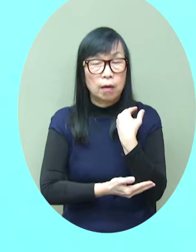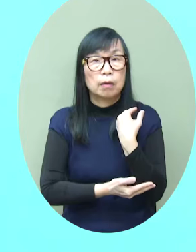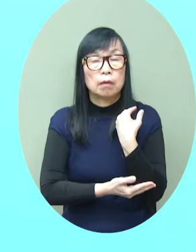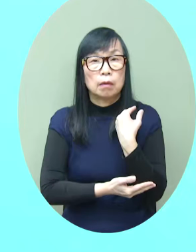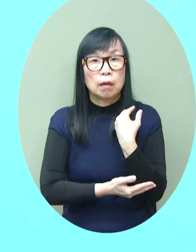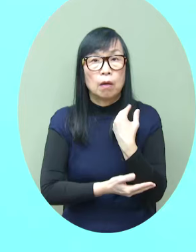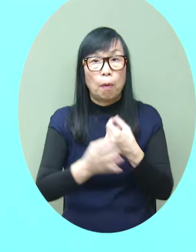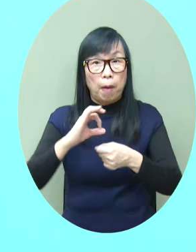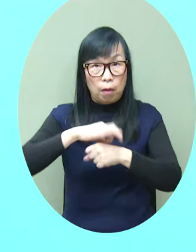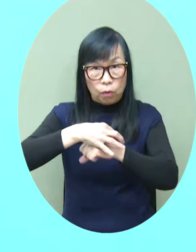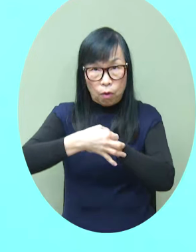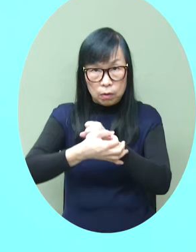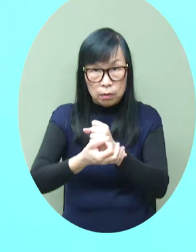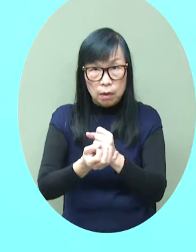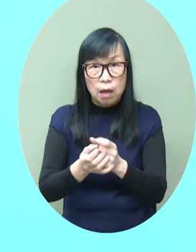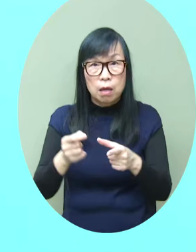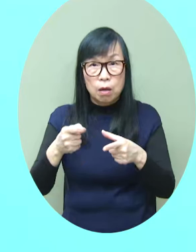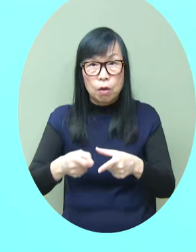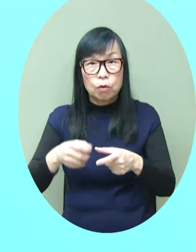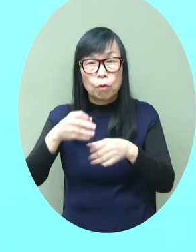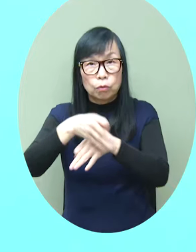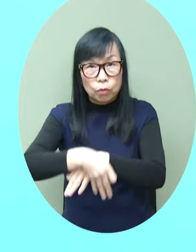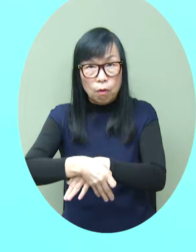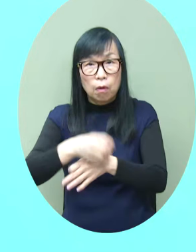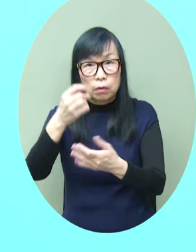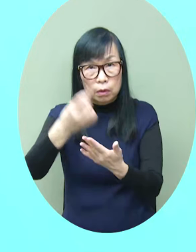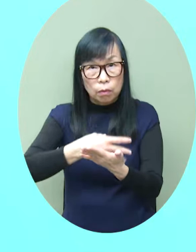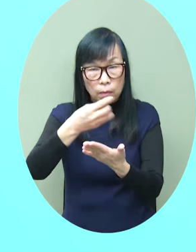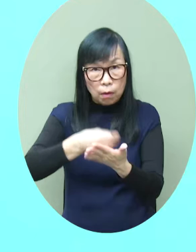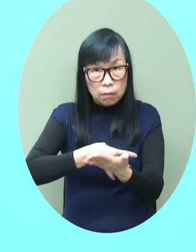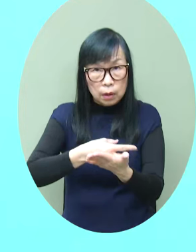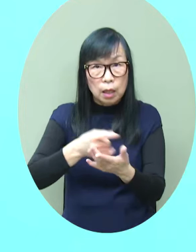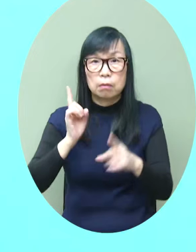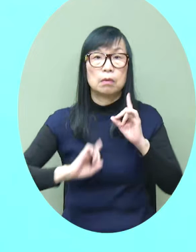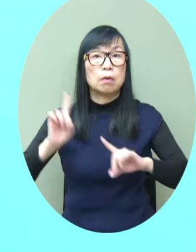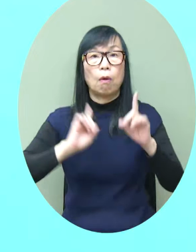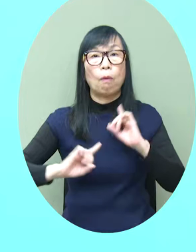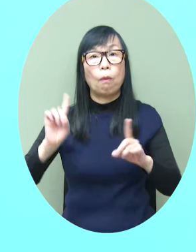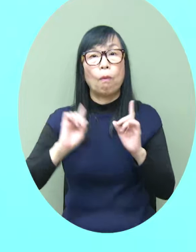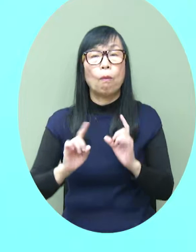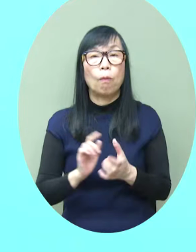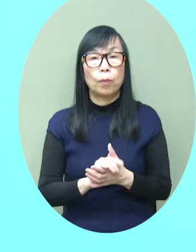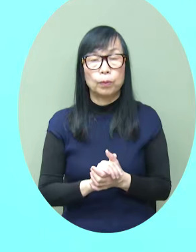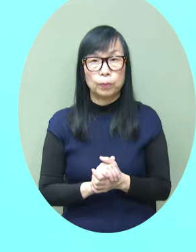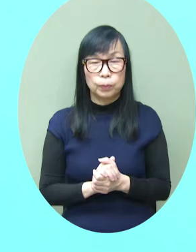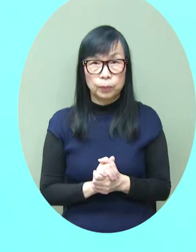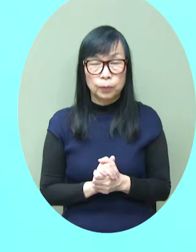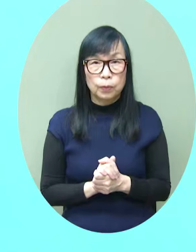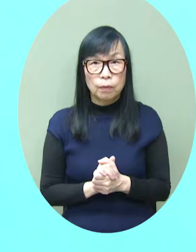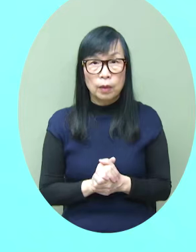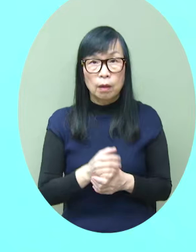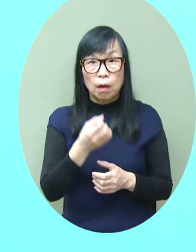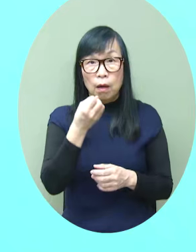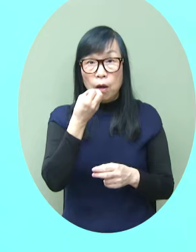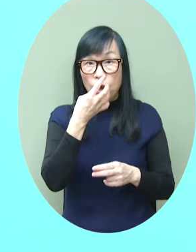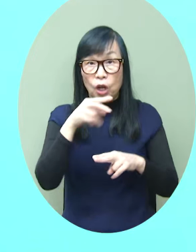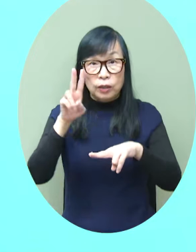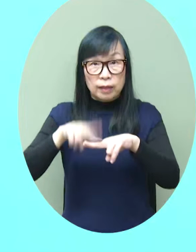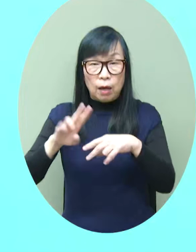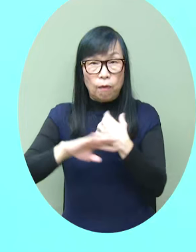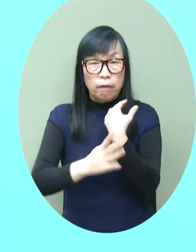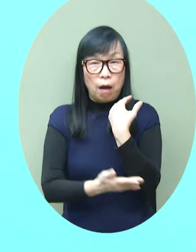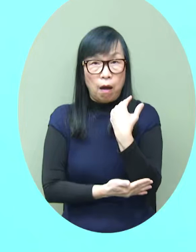international covenants as applied to Hong Kong. But the National Security Law's primary objectives is not just to arrest